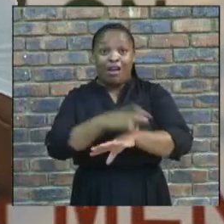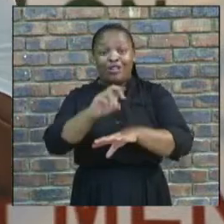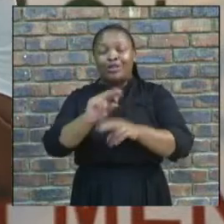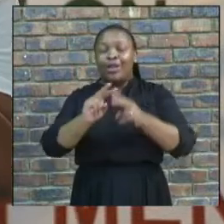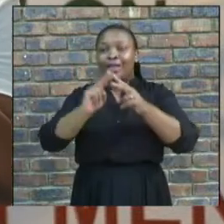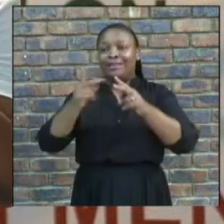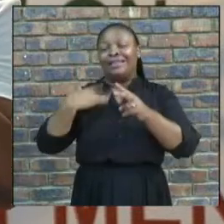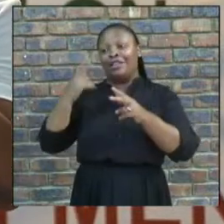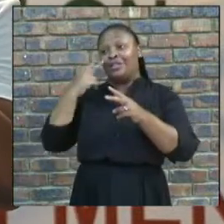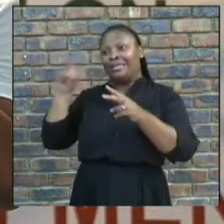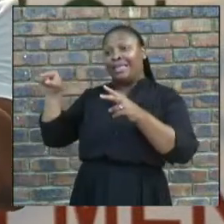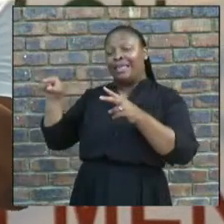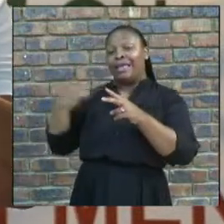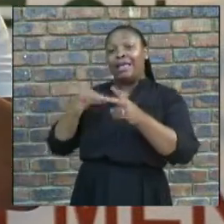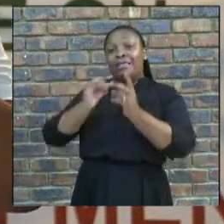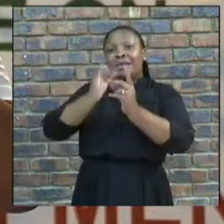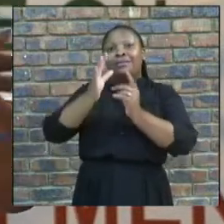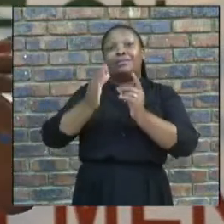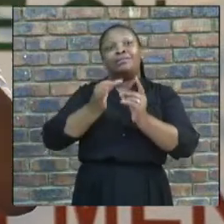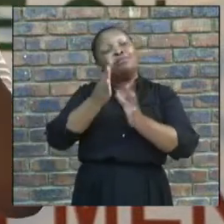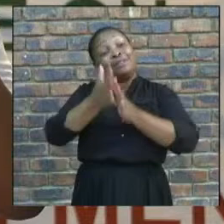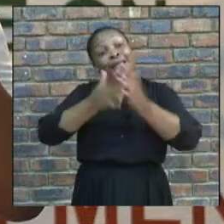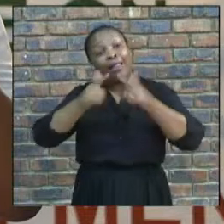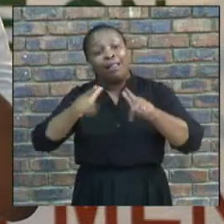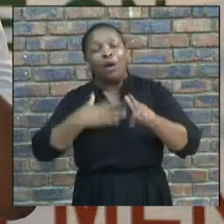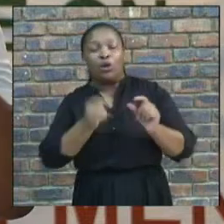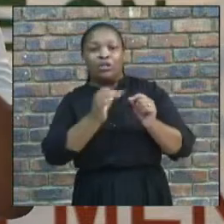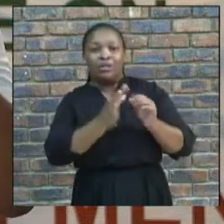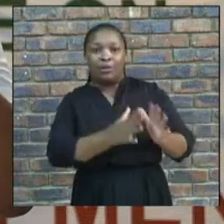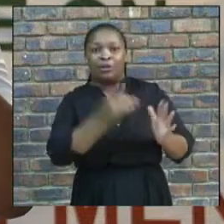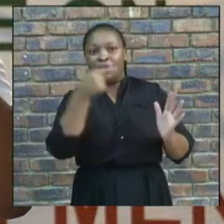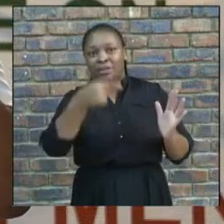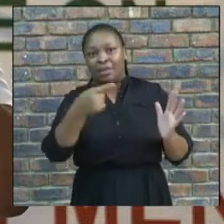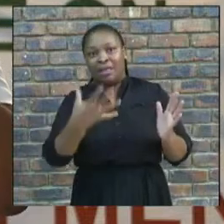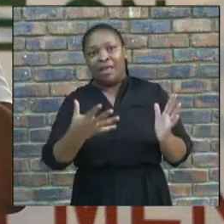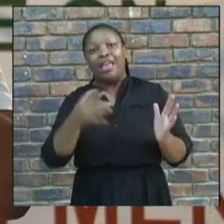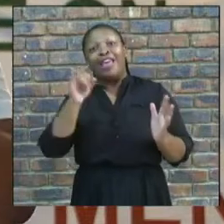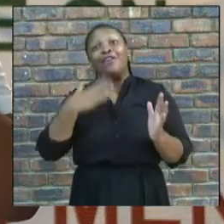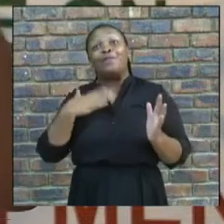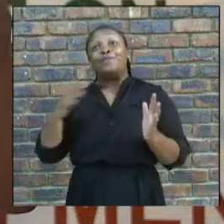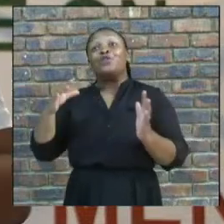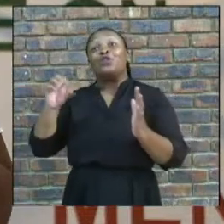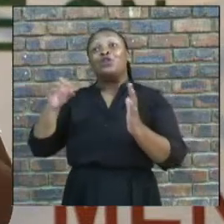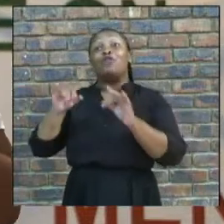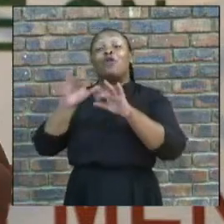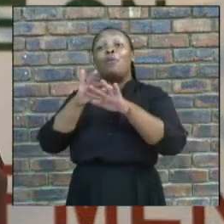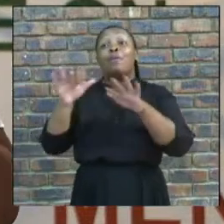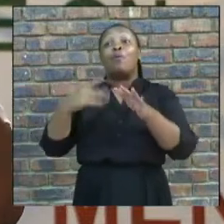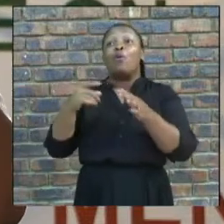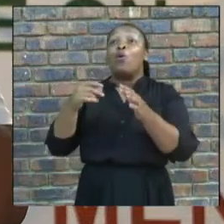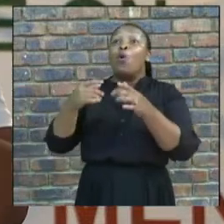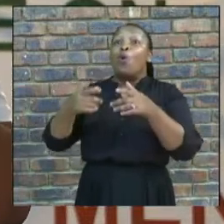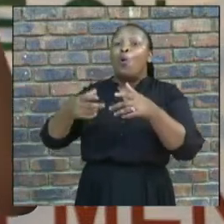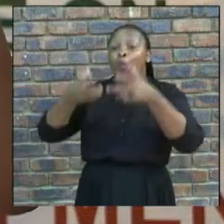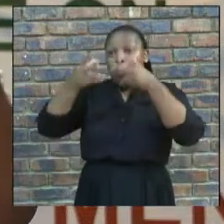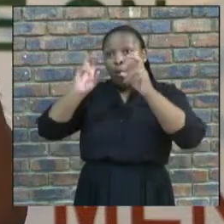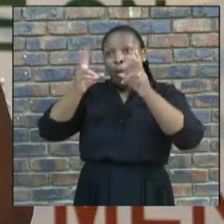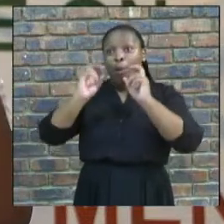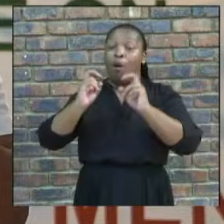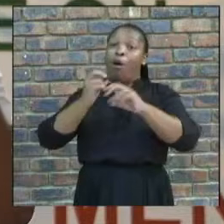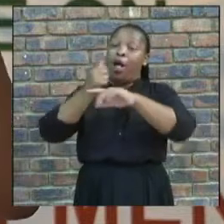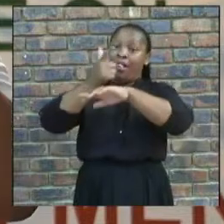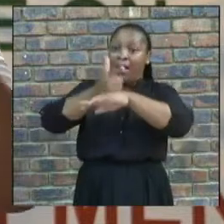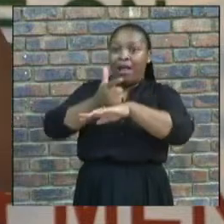sign language there, but le ba shebe mo di screening ba tla le bontsha ntse ba bua for our compatriots who are not able to